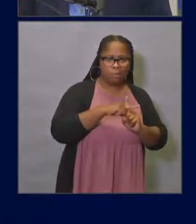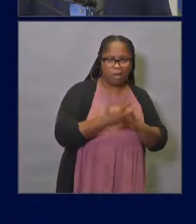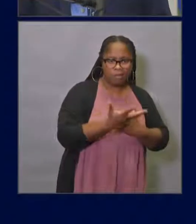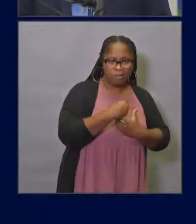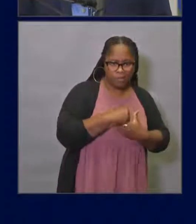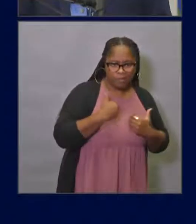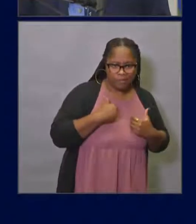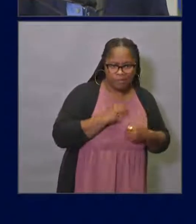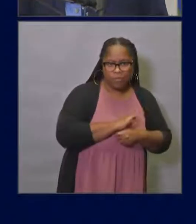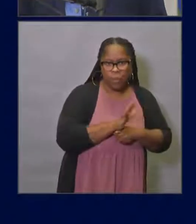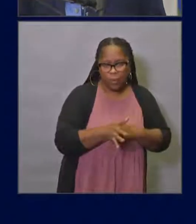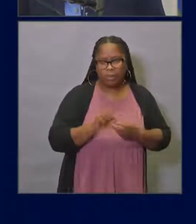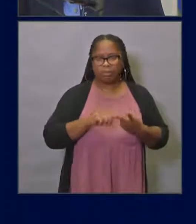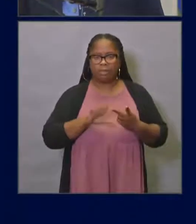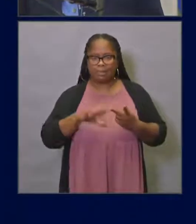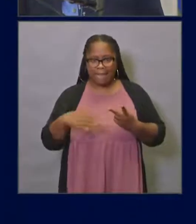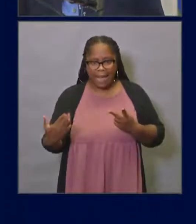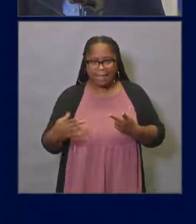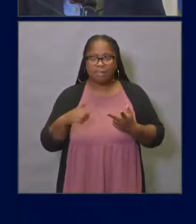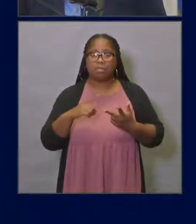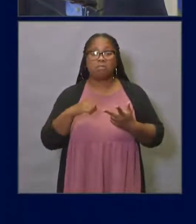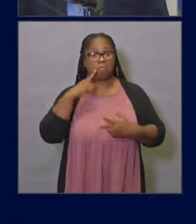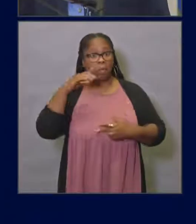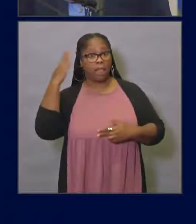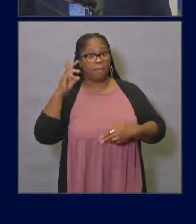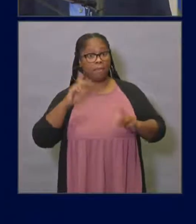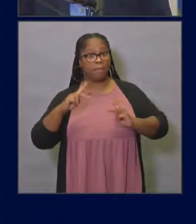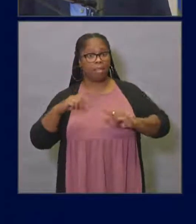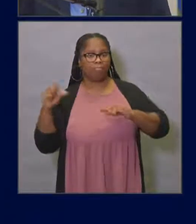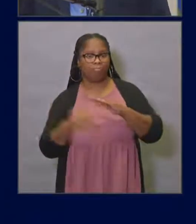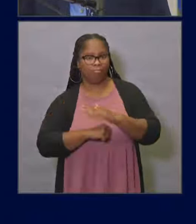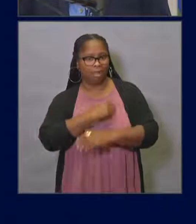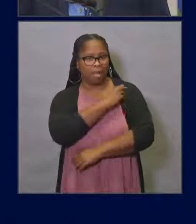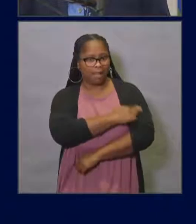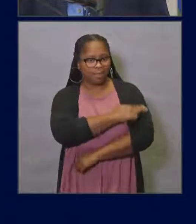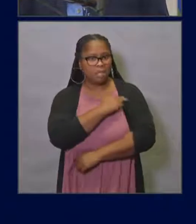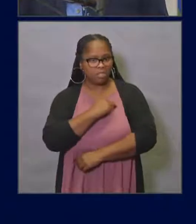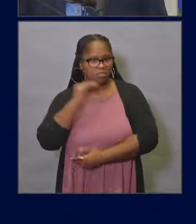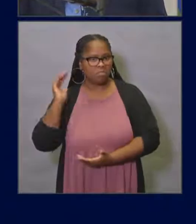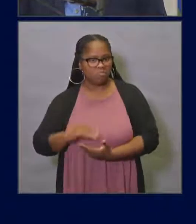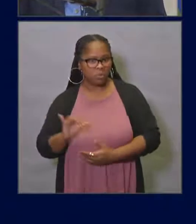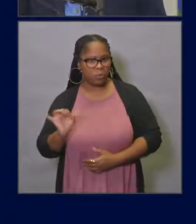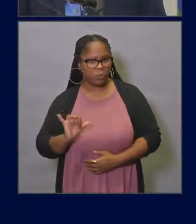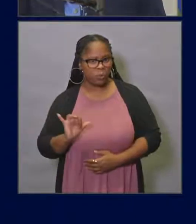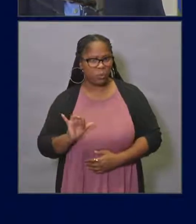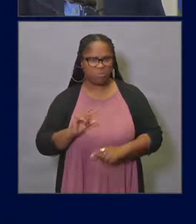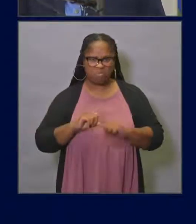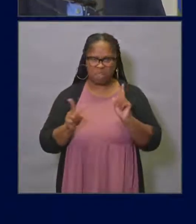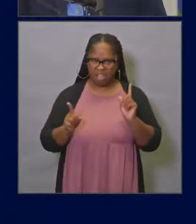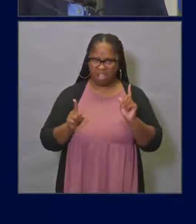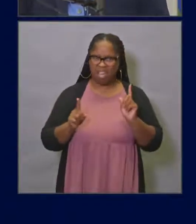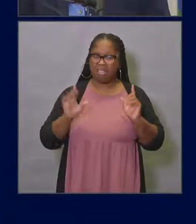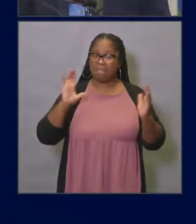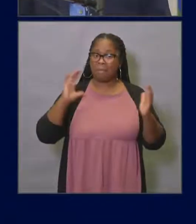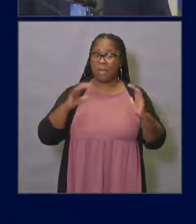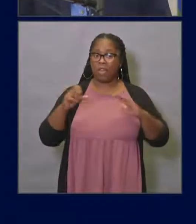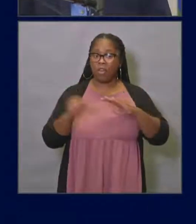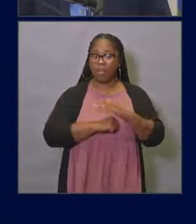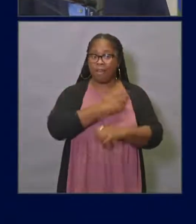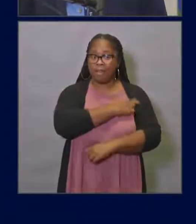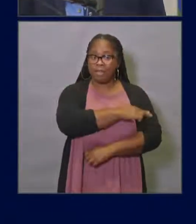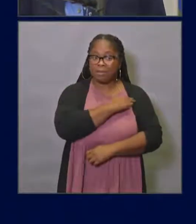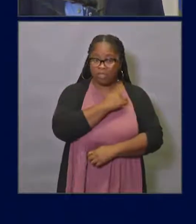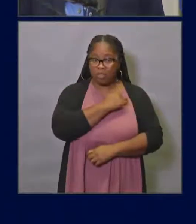decreased for cases of hospitalizations. However, we started seeing a slight increase in the gap when we looked at hospitalization